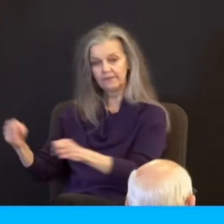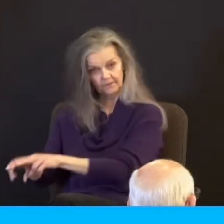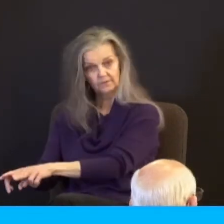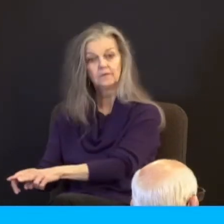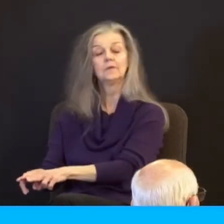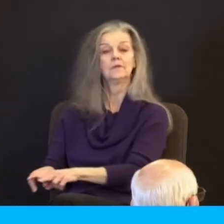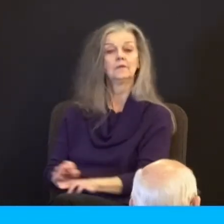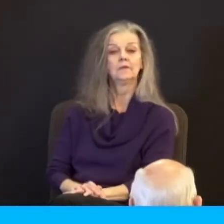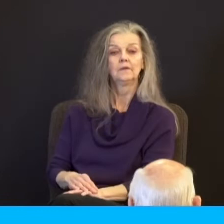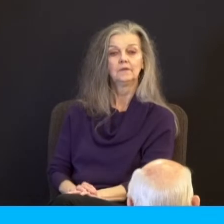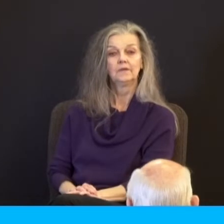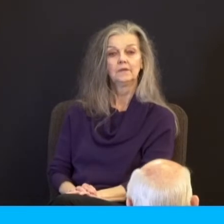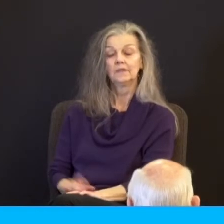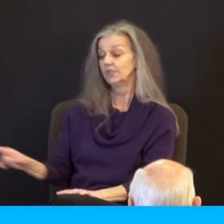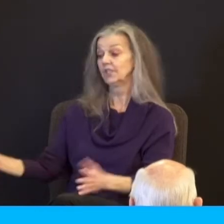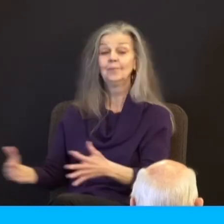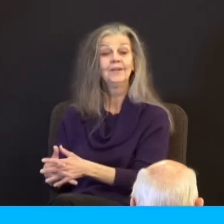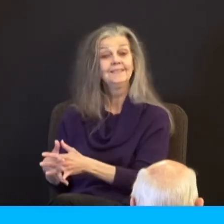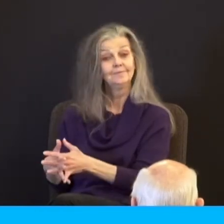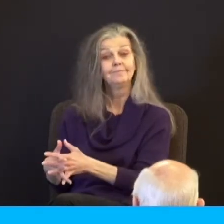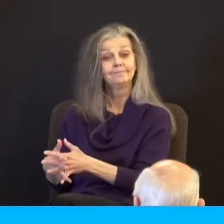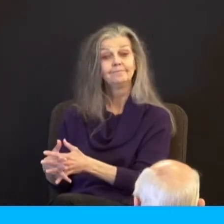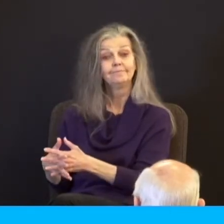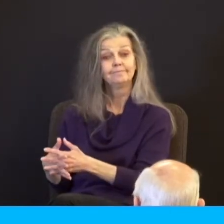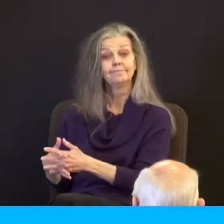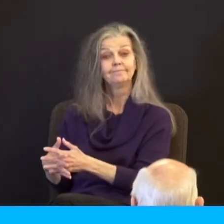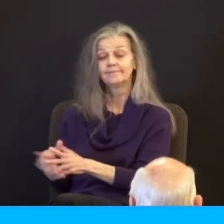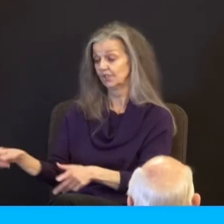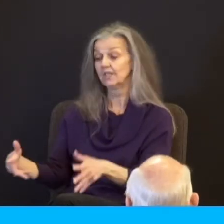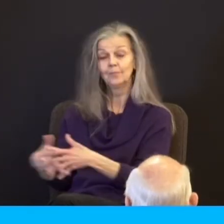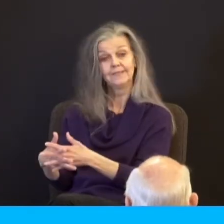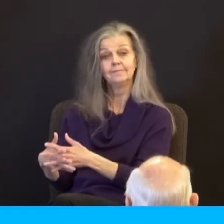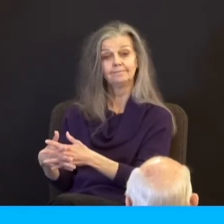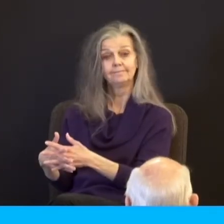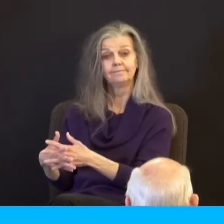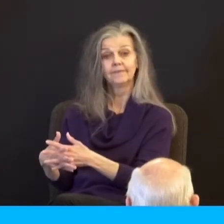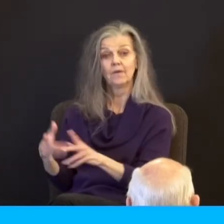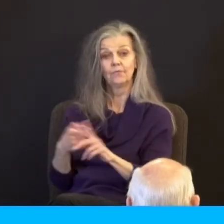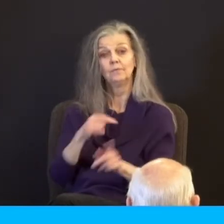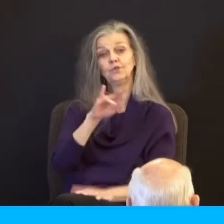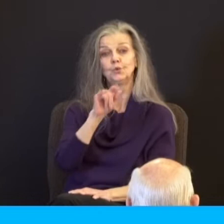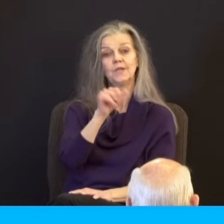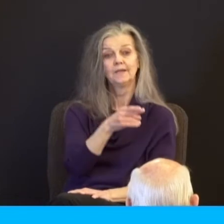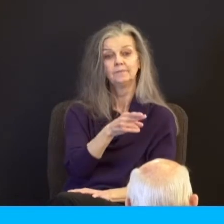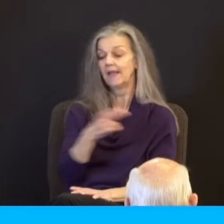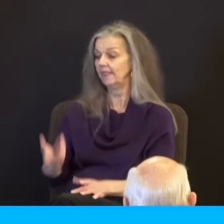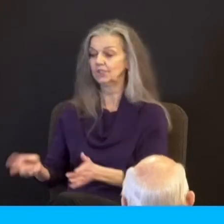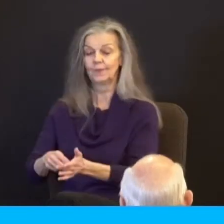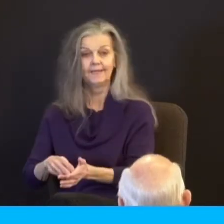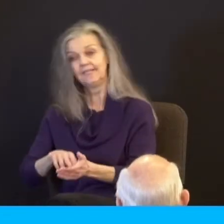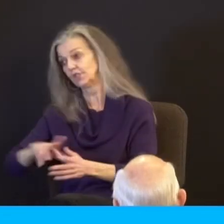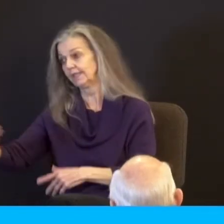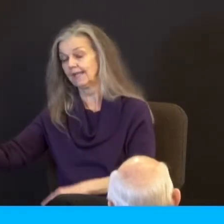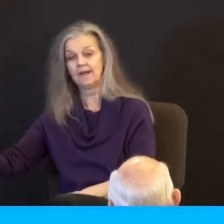her, verse 18, and she conceived, talk about timing, she conceived by him. And she arose, and she went